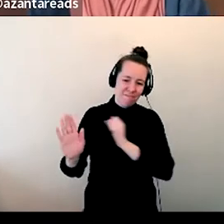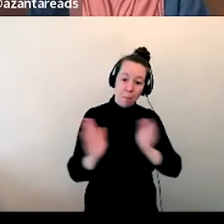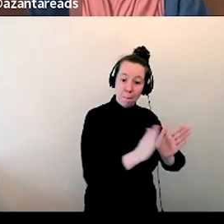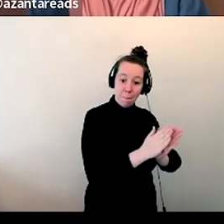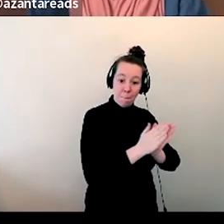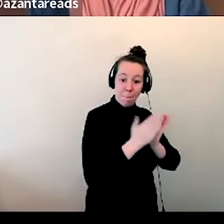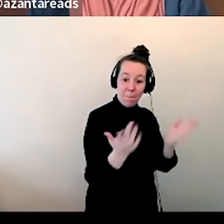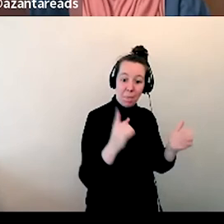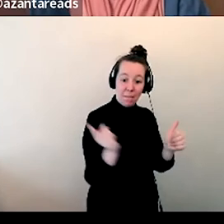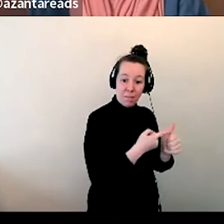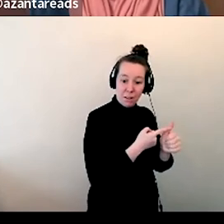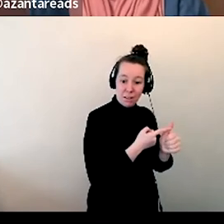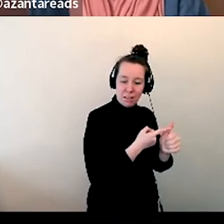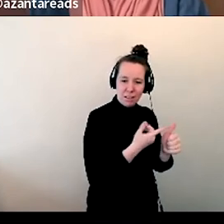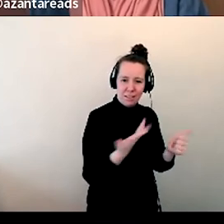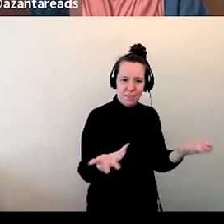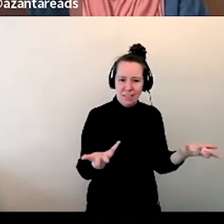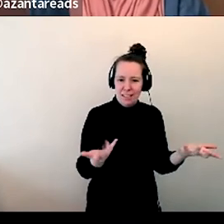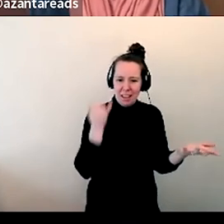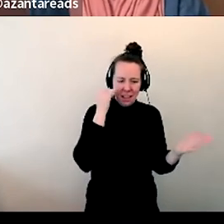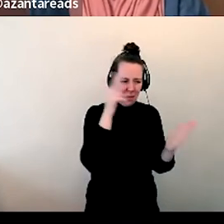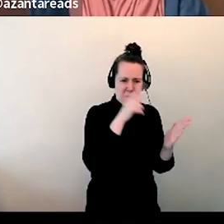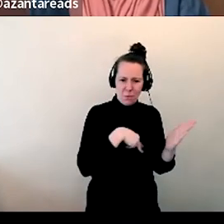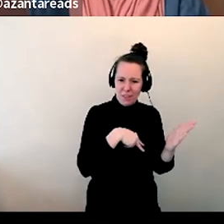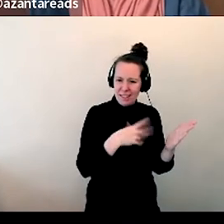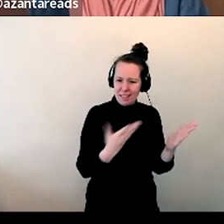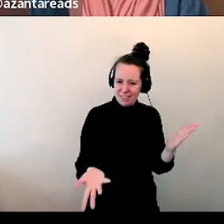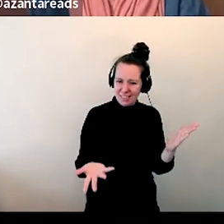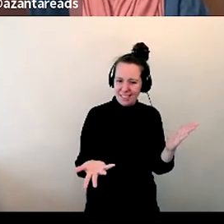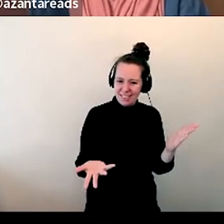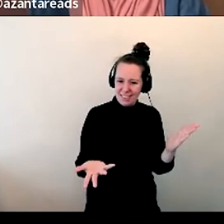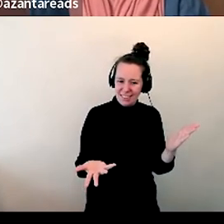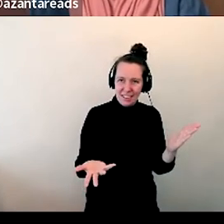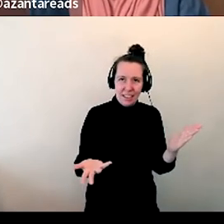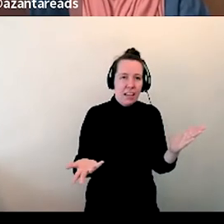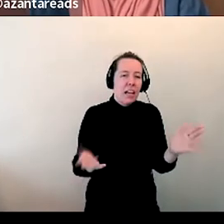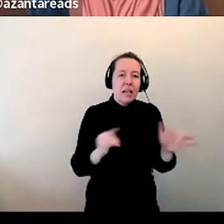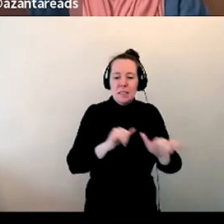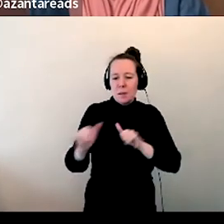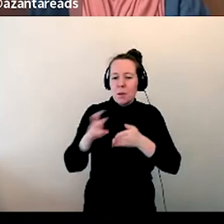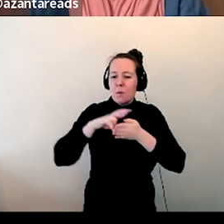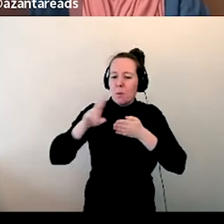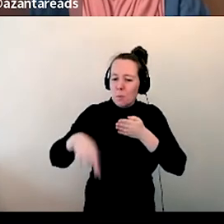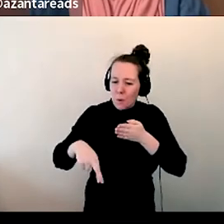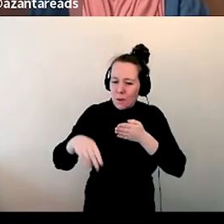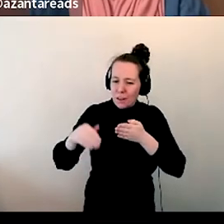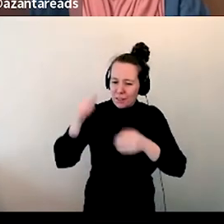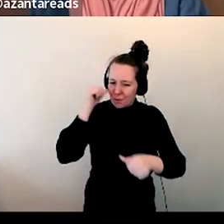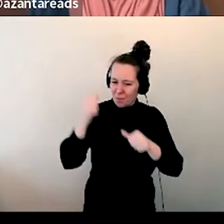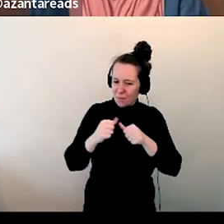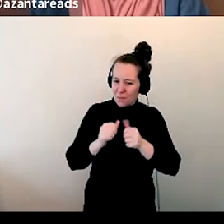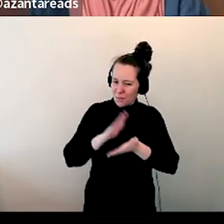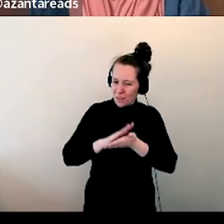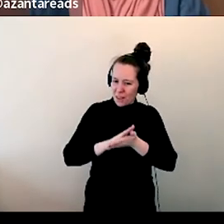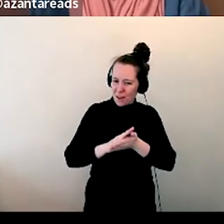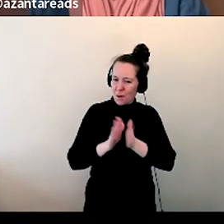a book that you've never read. It's almost as if you're writing a book report on something that you've never read. So when I make my content, I